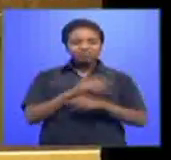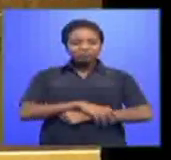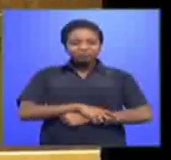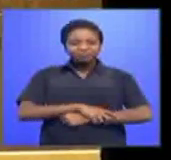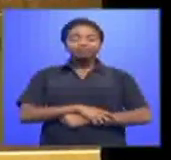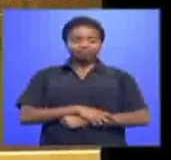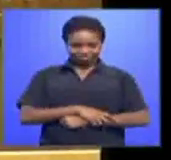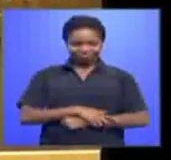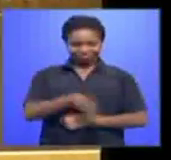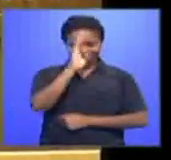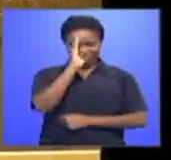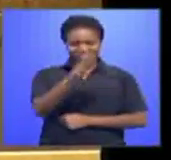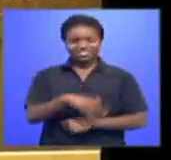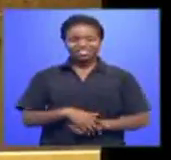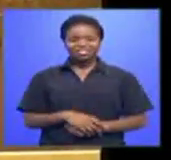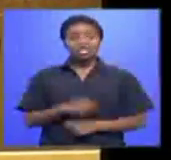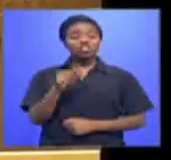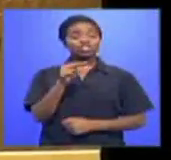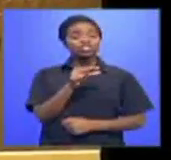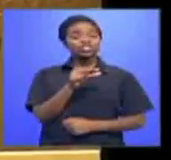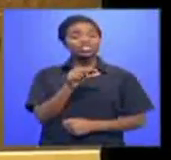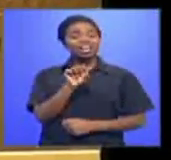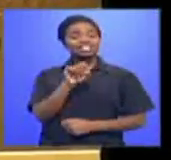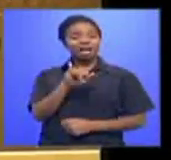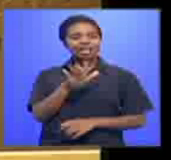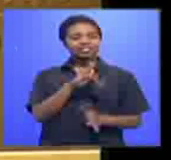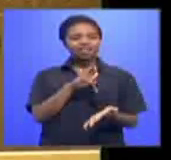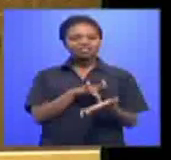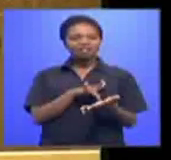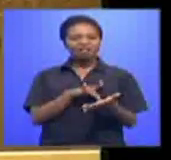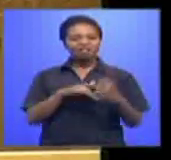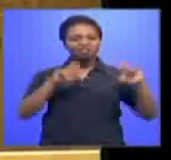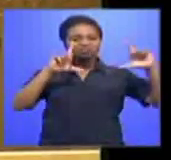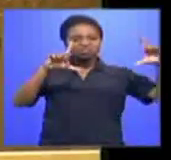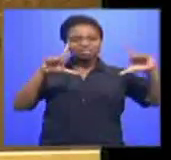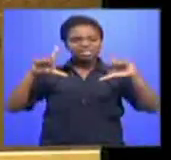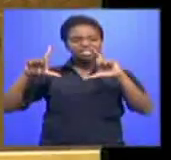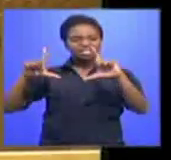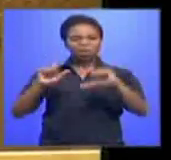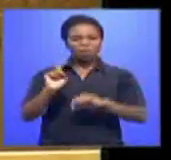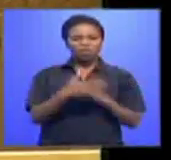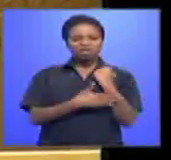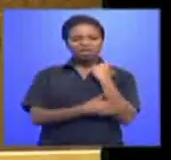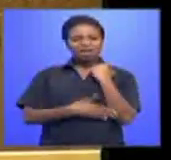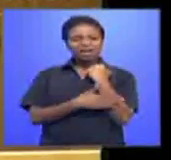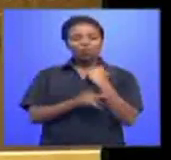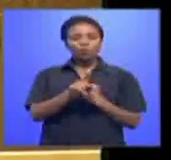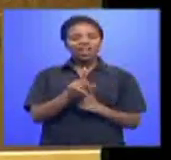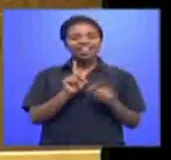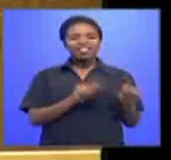and at GCIS viewing centers around the country, including those in